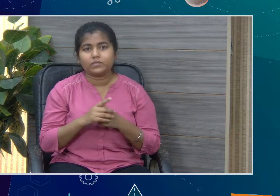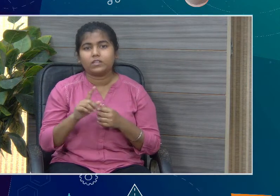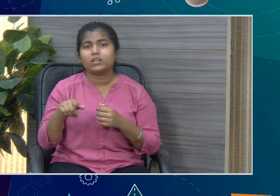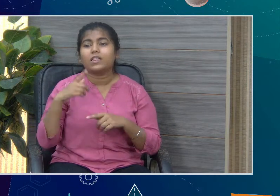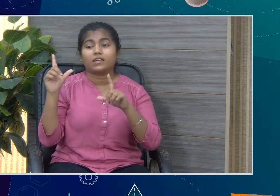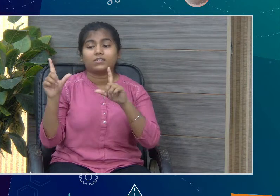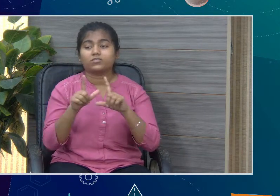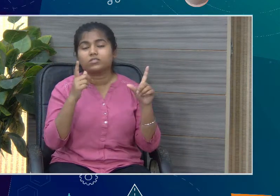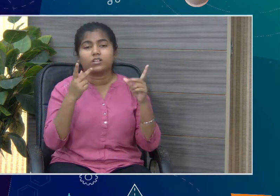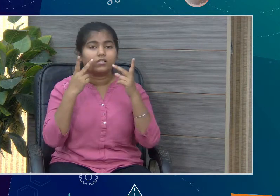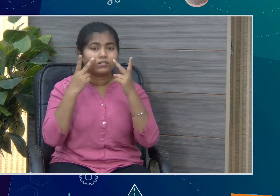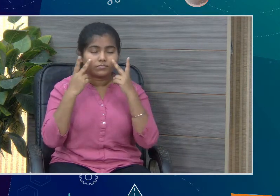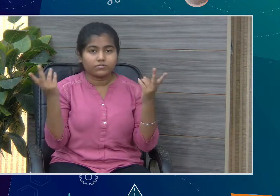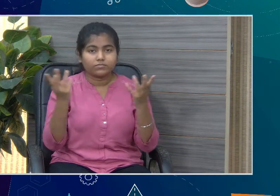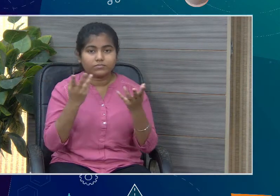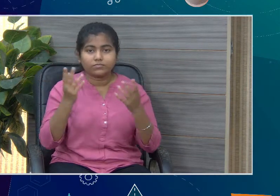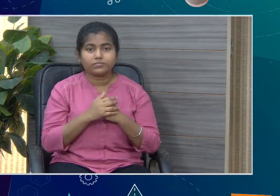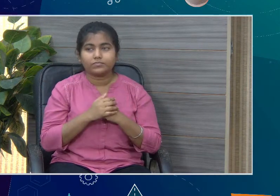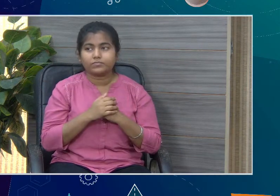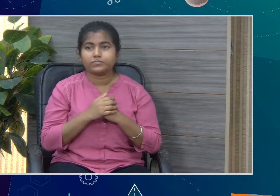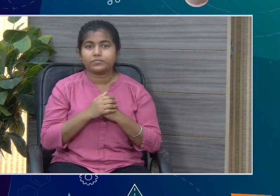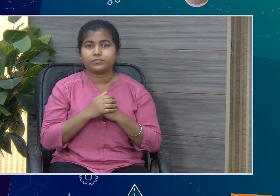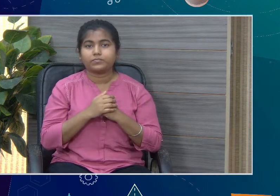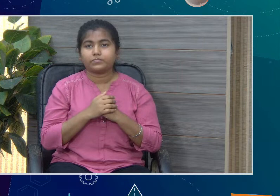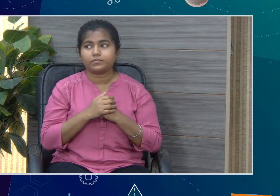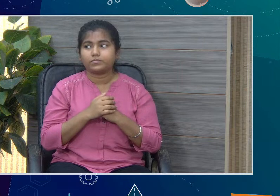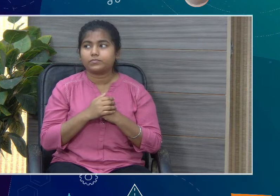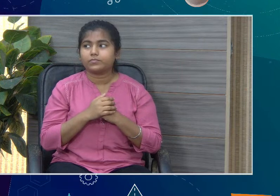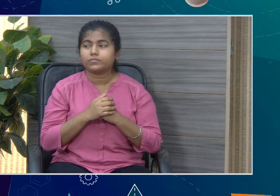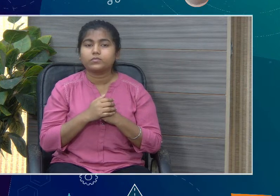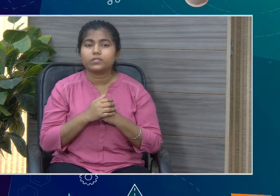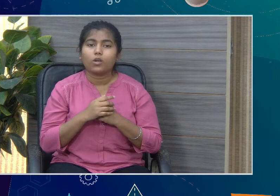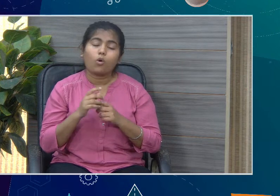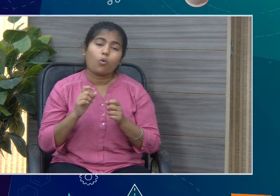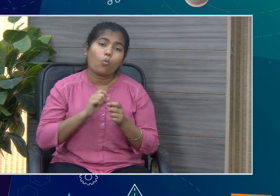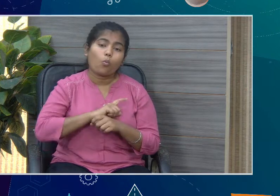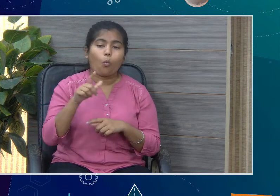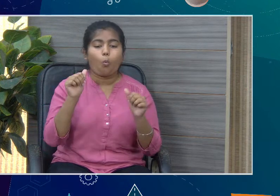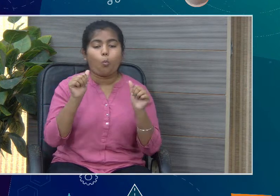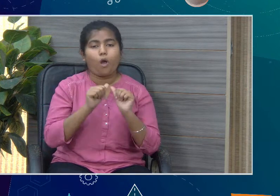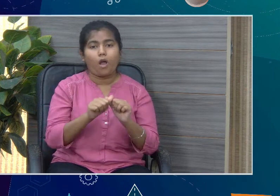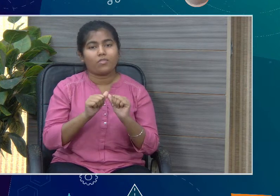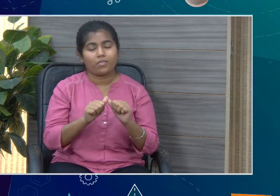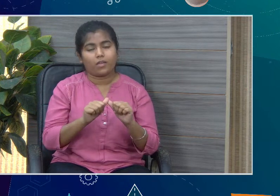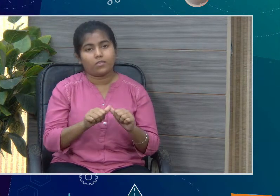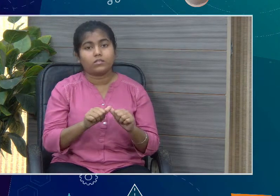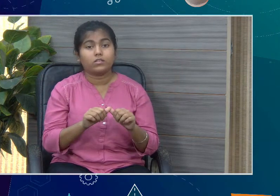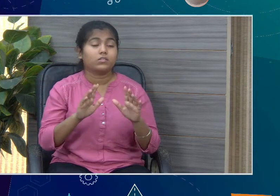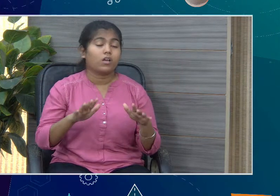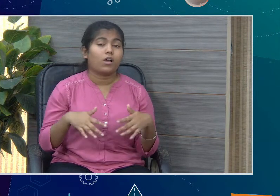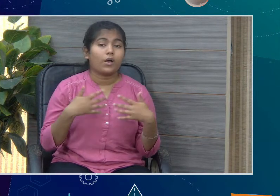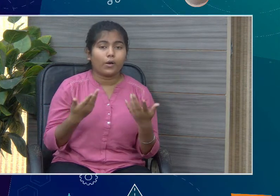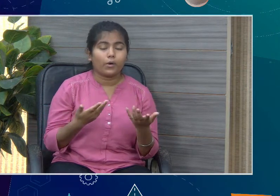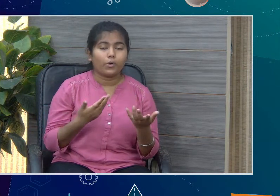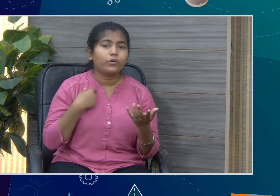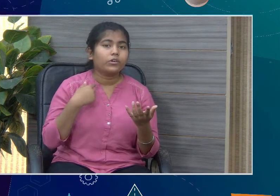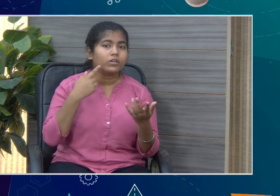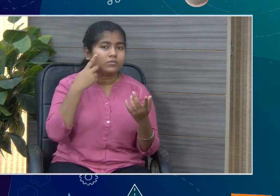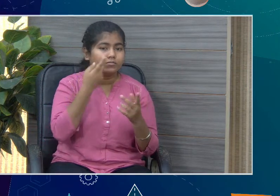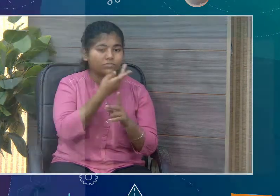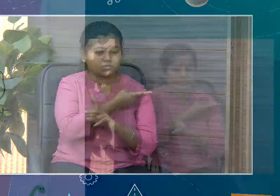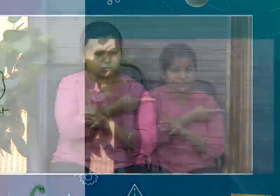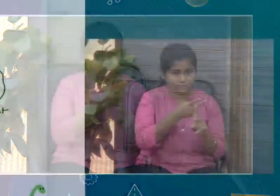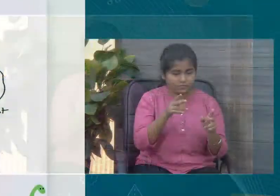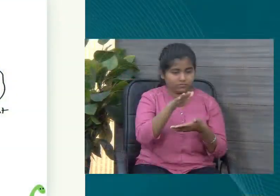next slide, we can see all the answers of our these, that how we have identified